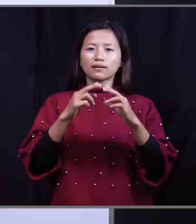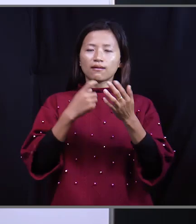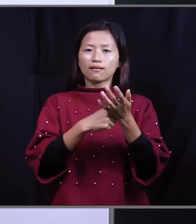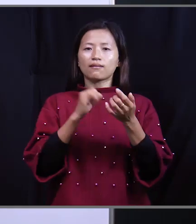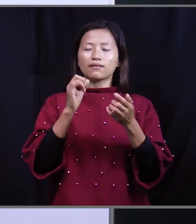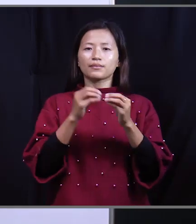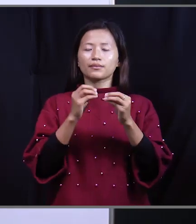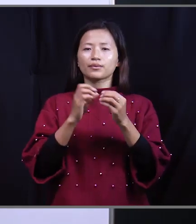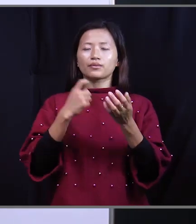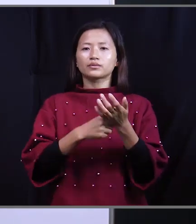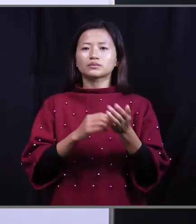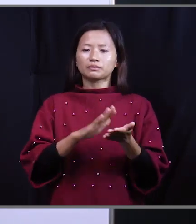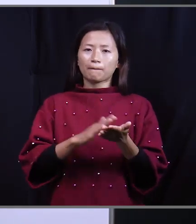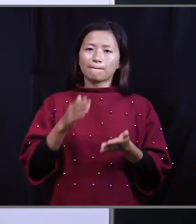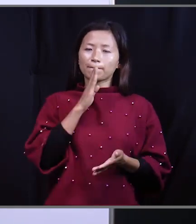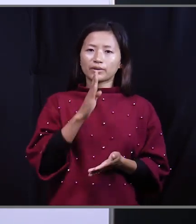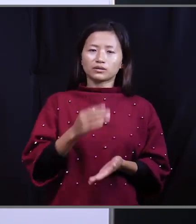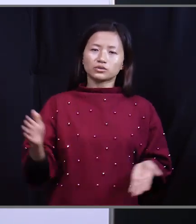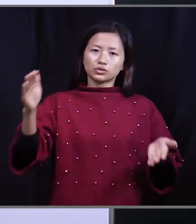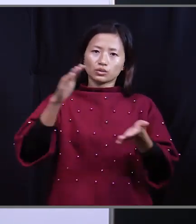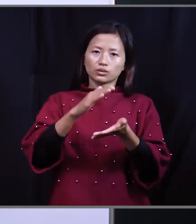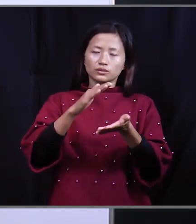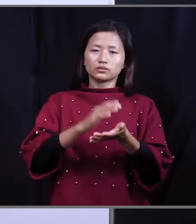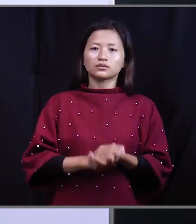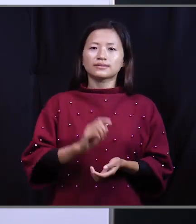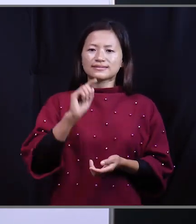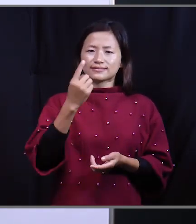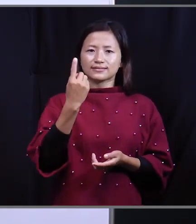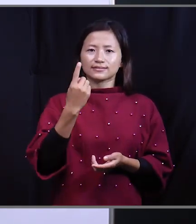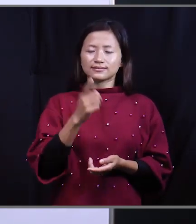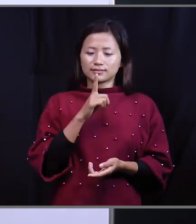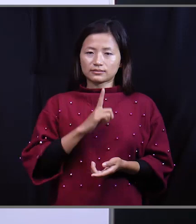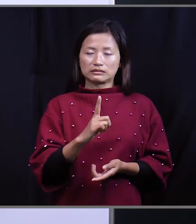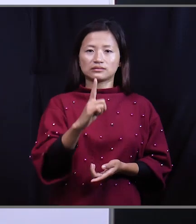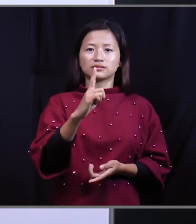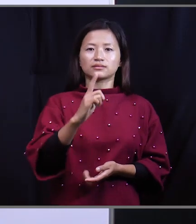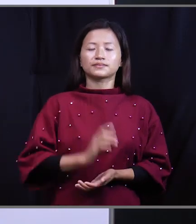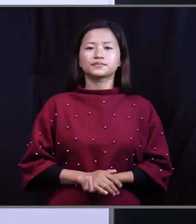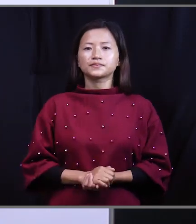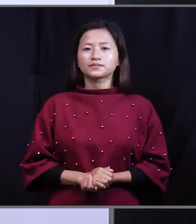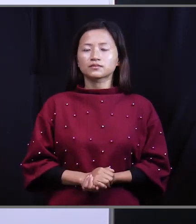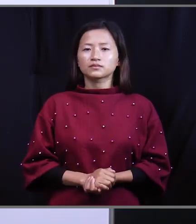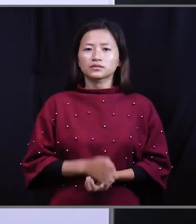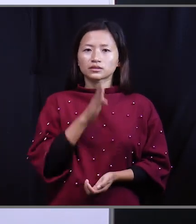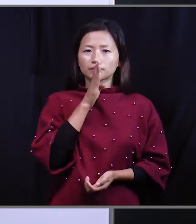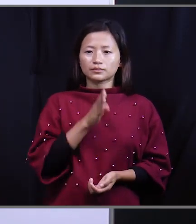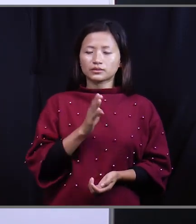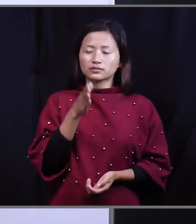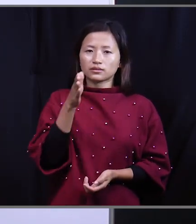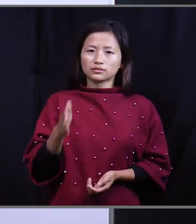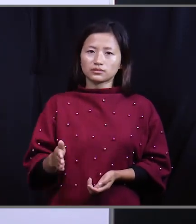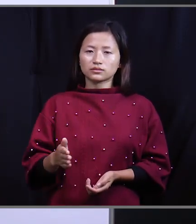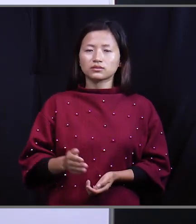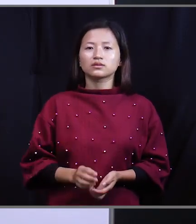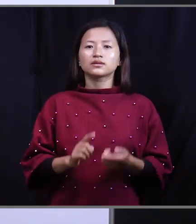they become shortened and become single-stranded. That means only one strand. Besides this, in